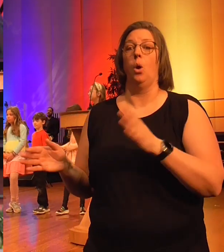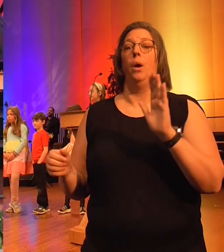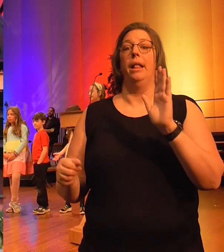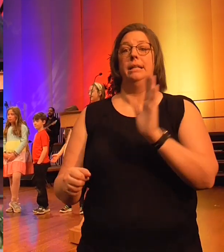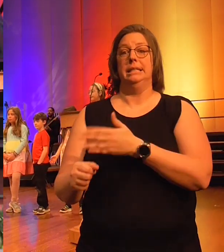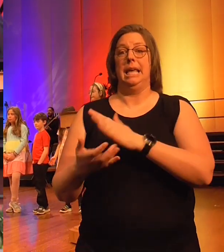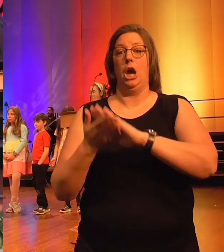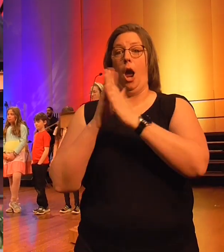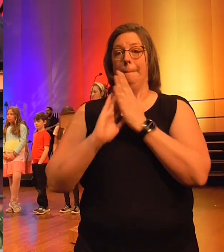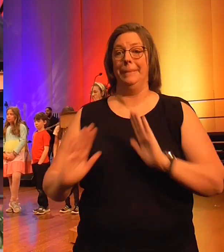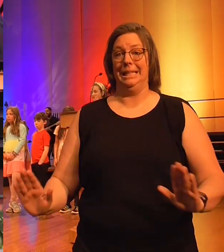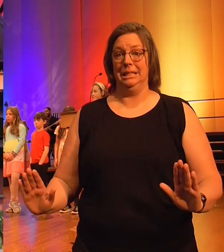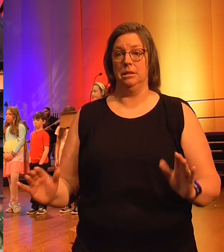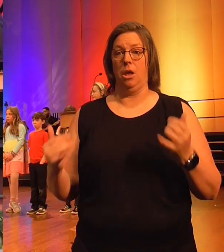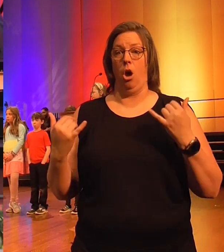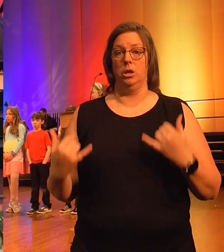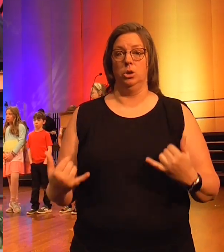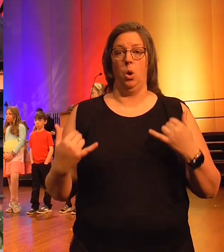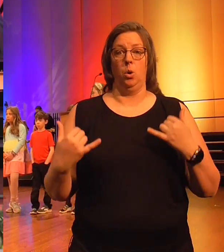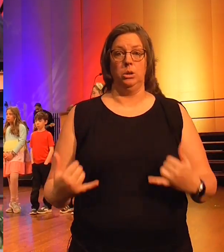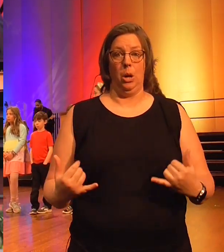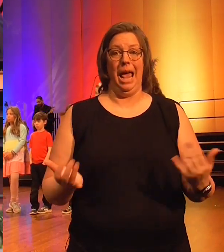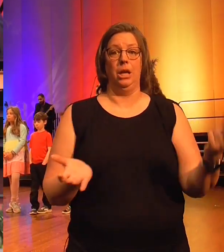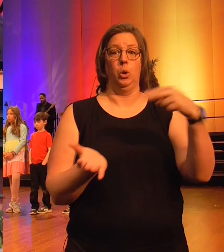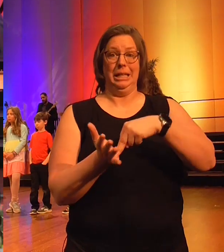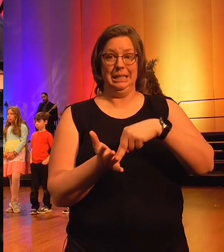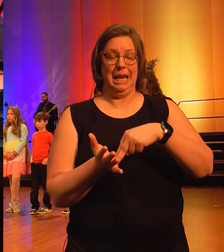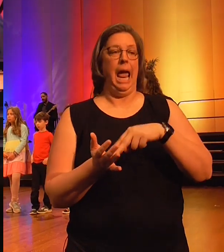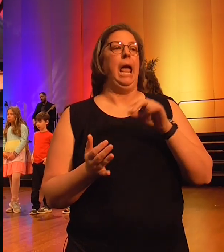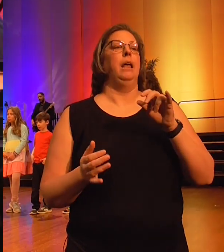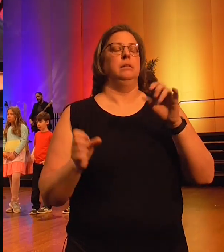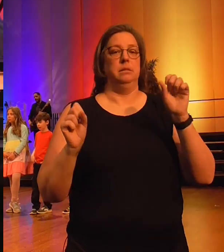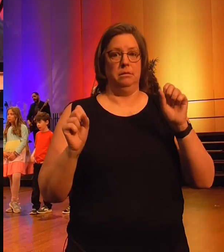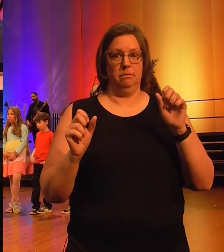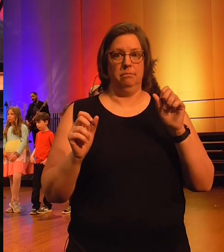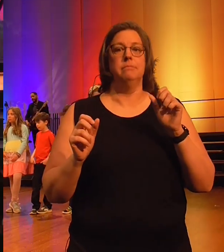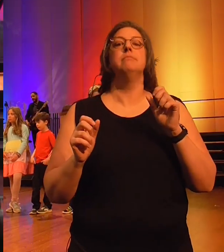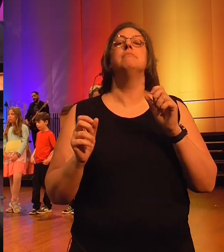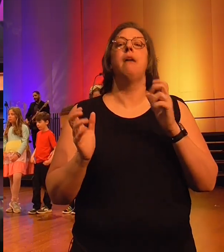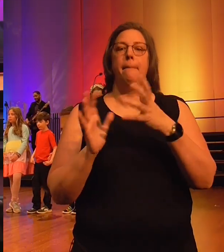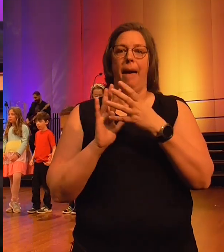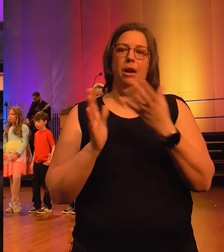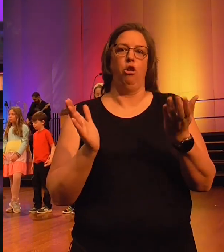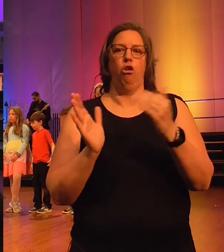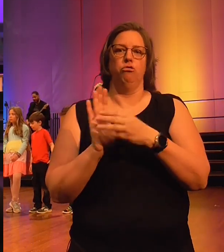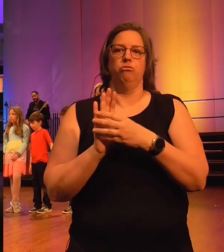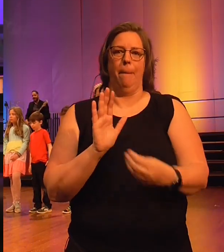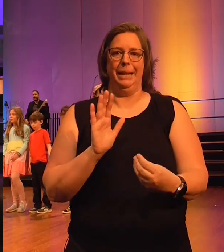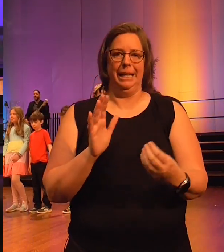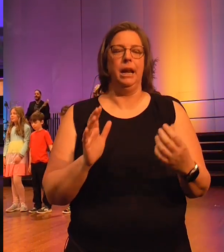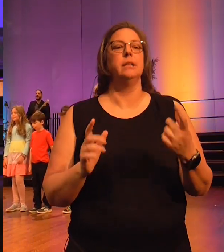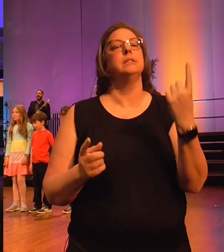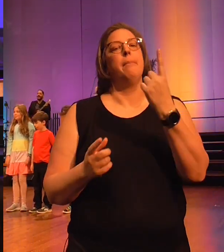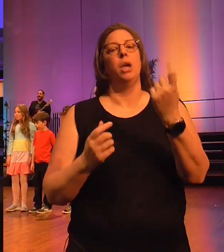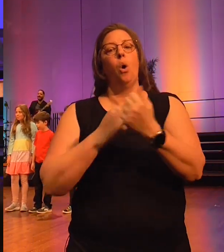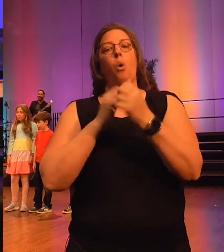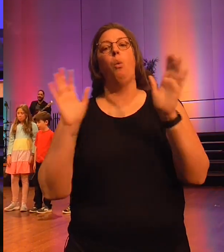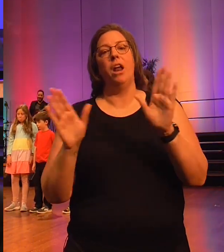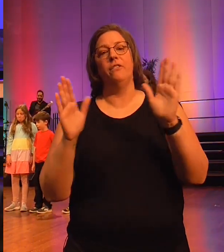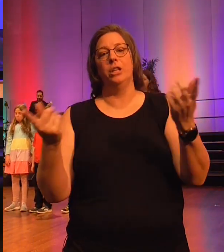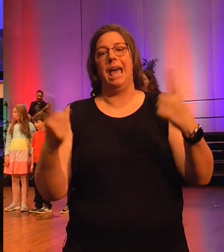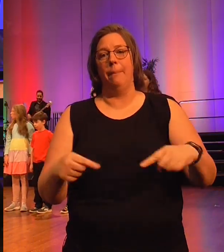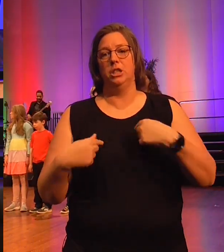invite everyone to stand, and if you so choose, say a benediction with me by repeating this. Something wonderful is happening to me right